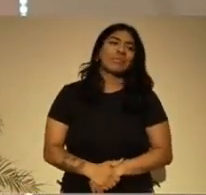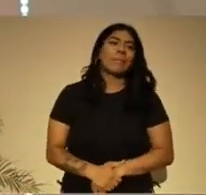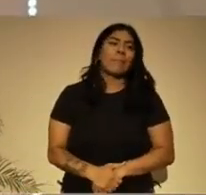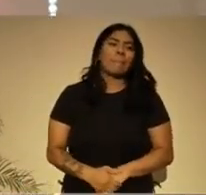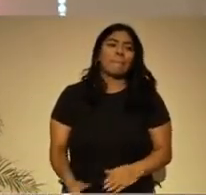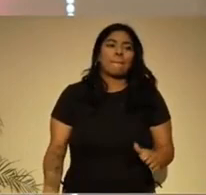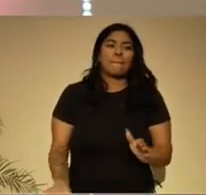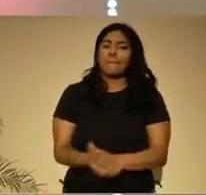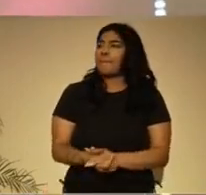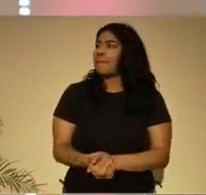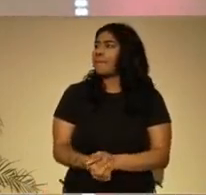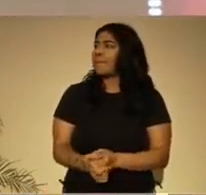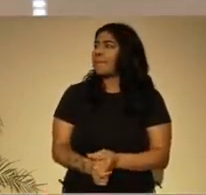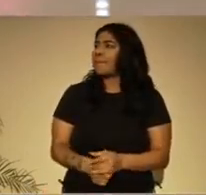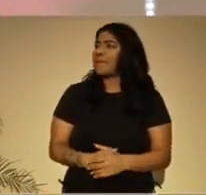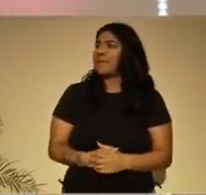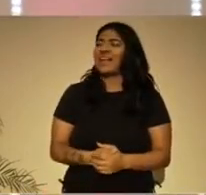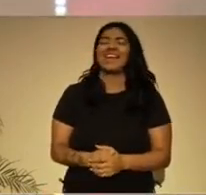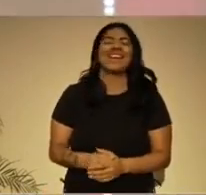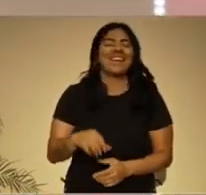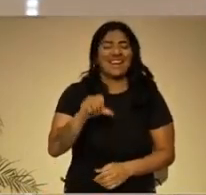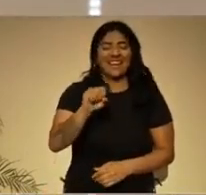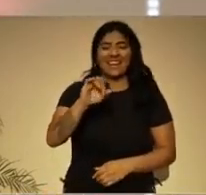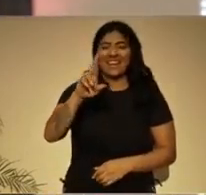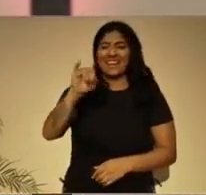Okay, somebody, let's walk Siri through the prayer of salvation.